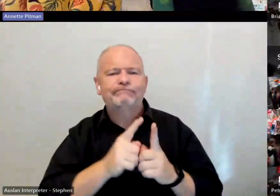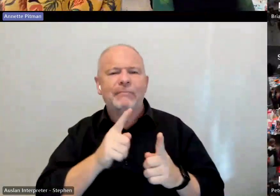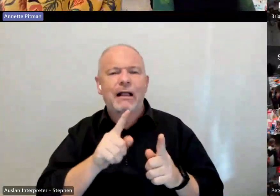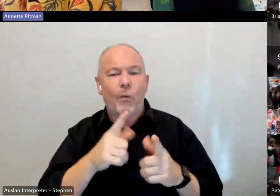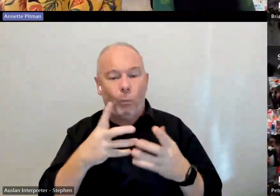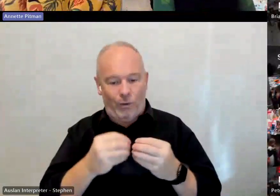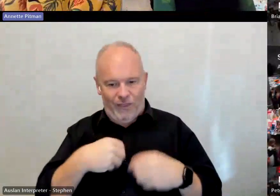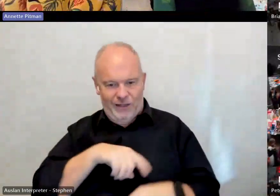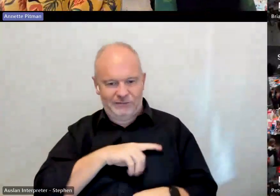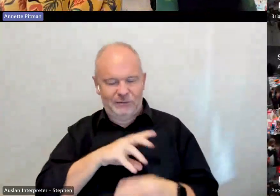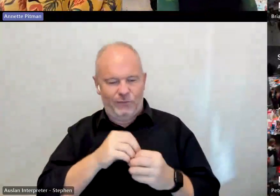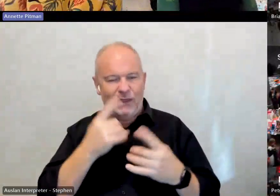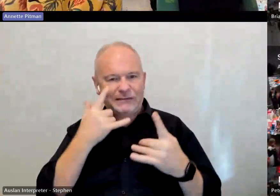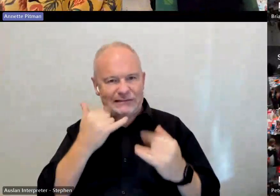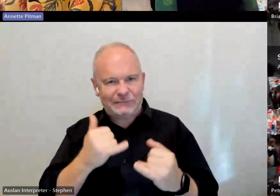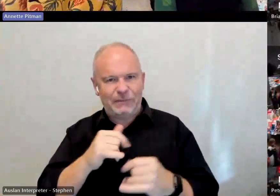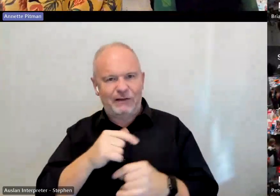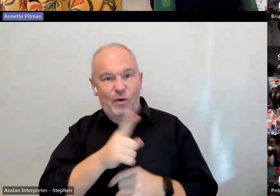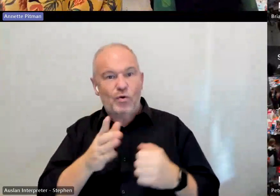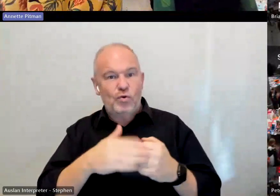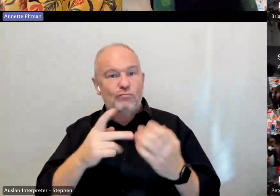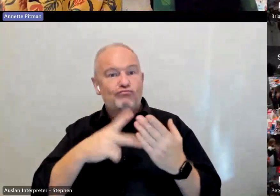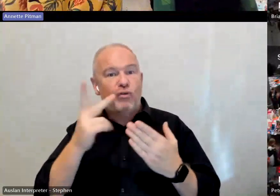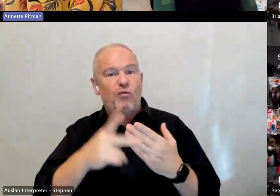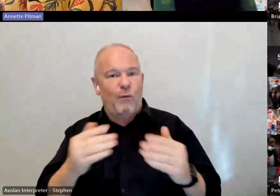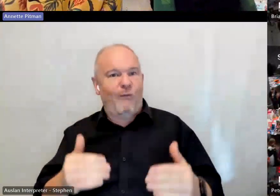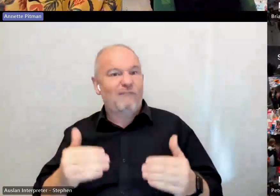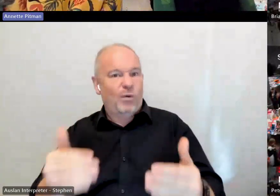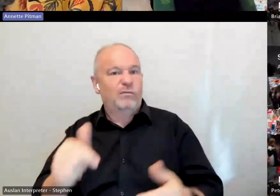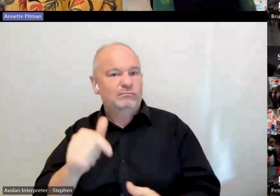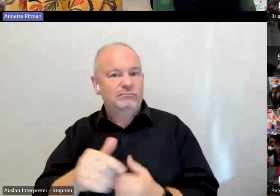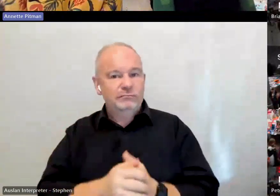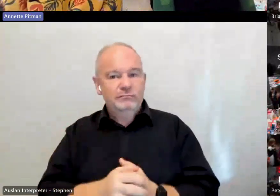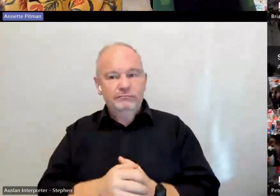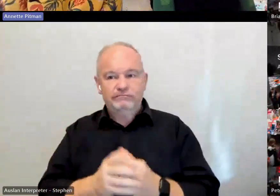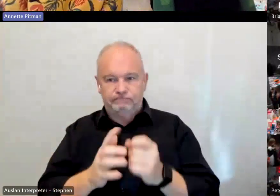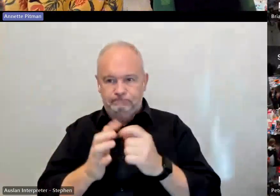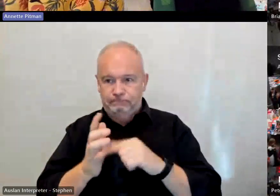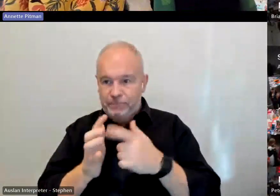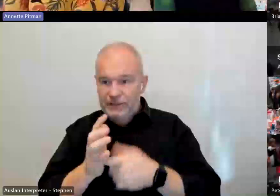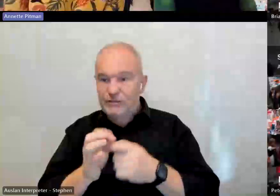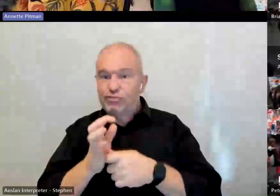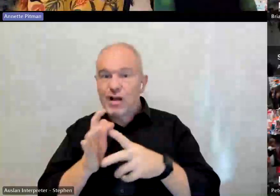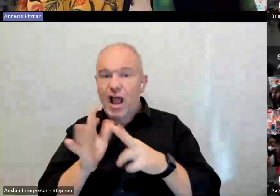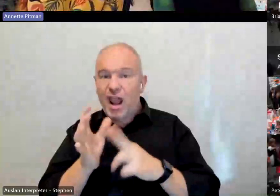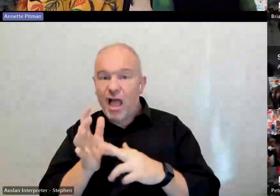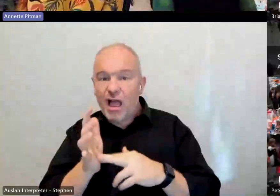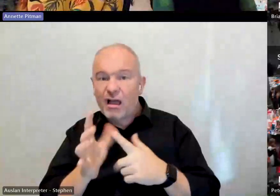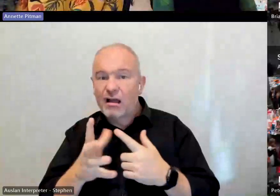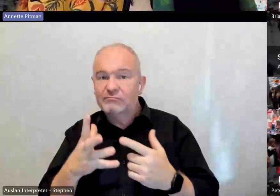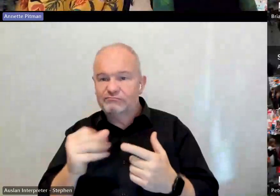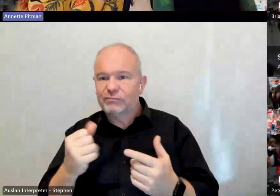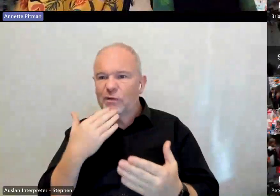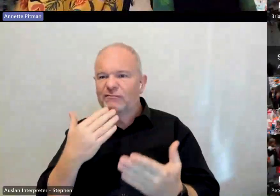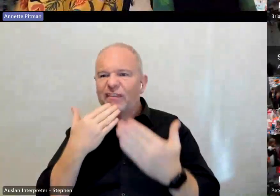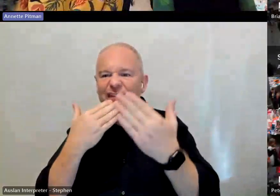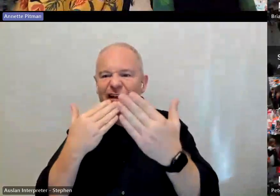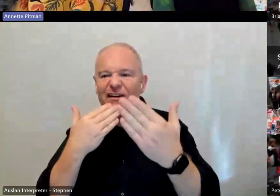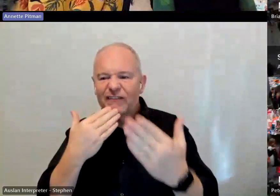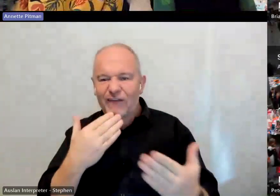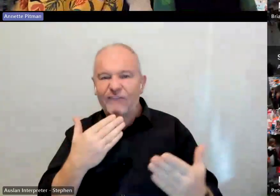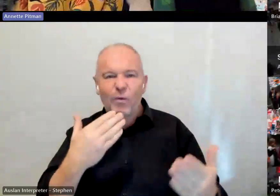assessments of these new programs going forward. Peter, Brianna, if there's nothing else, I did just want to thank everyone for joining